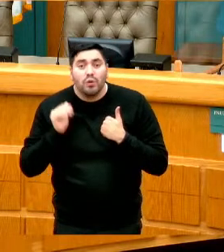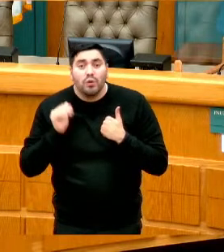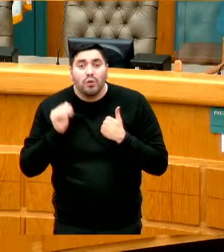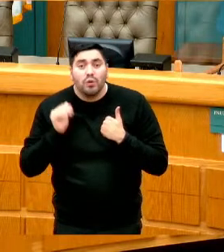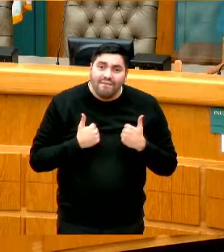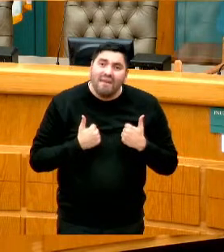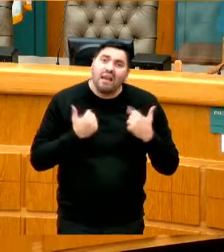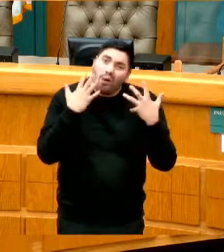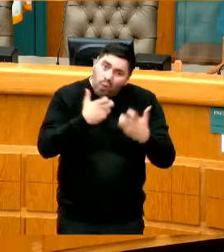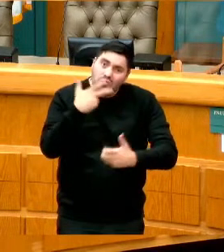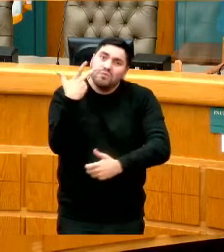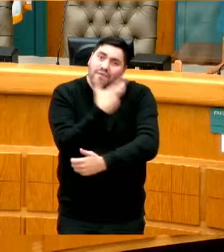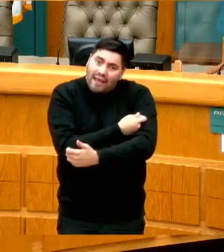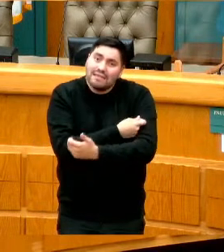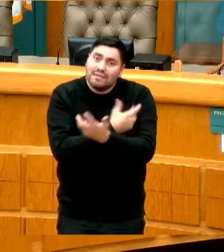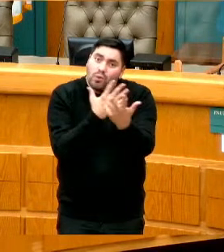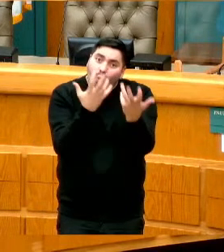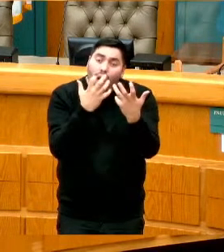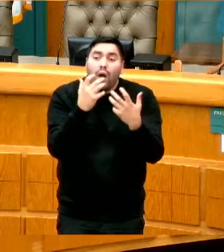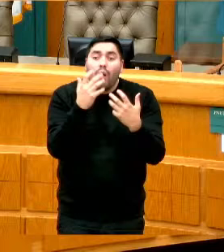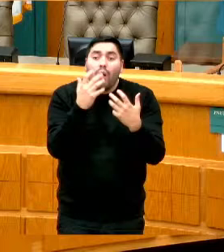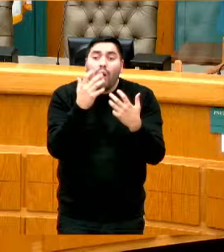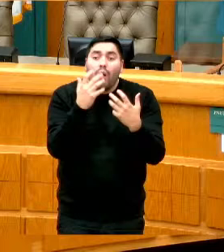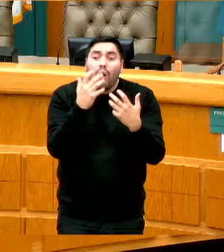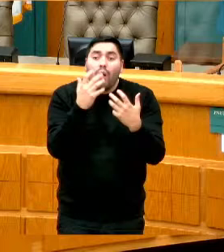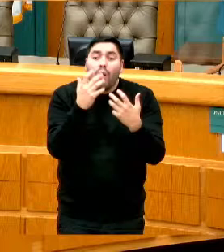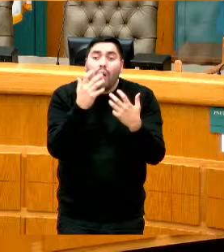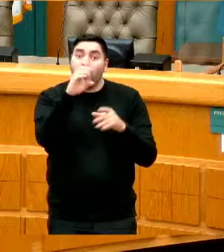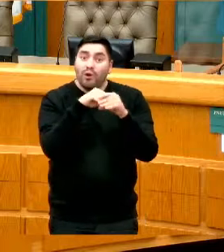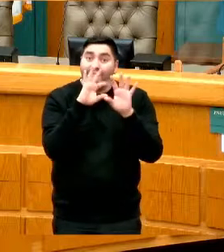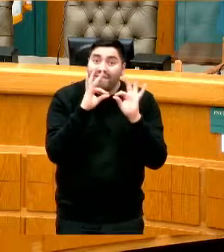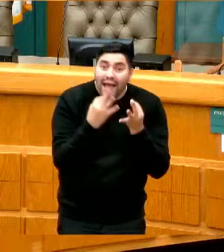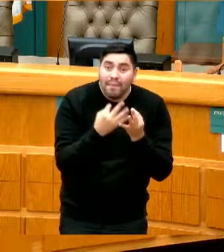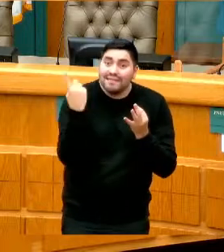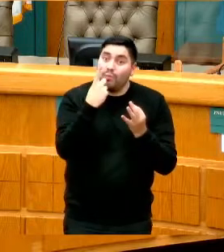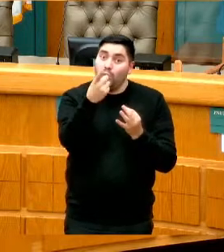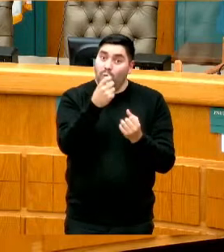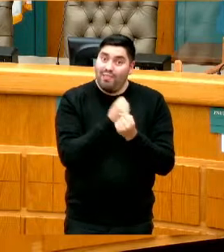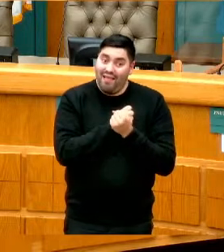this vaccine because I don't want anybody that you love to have to suffer.